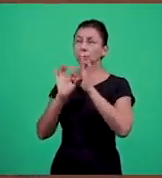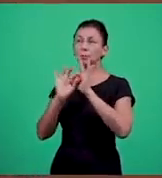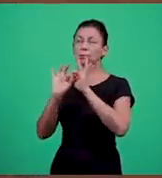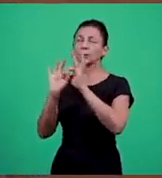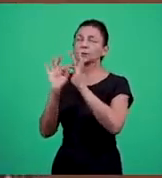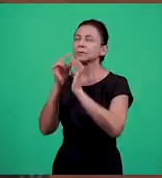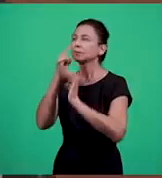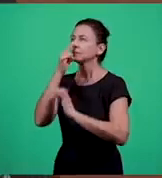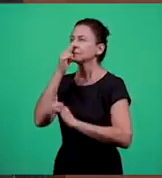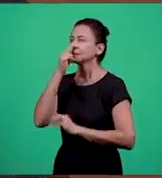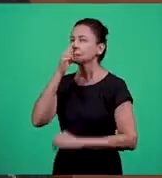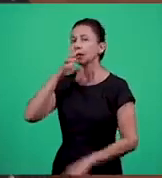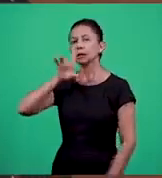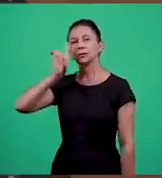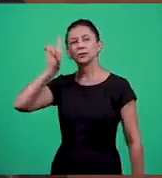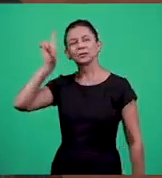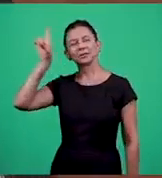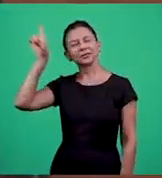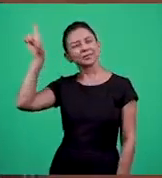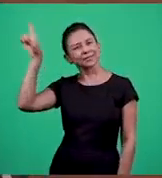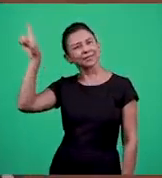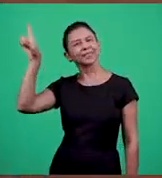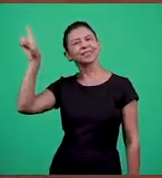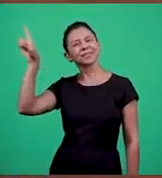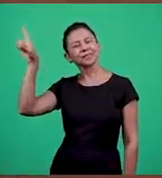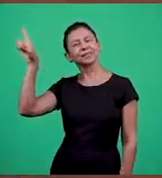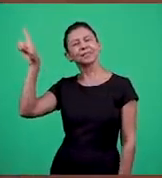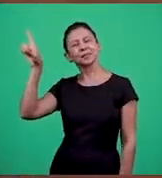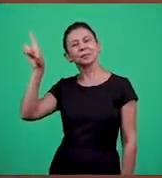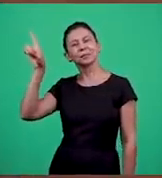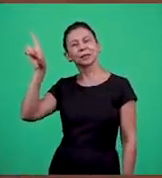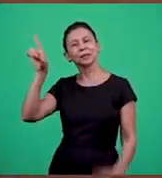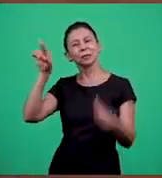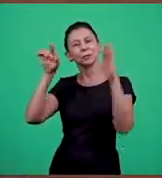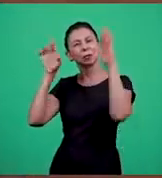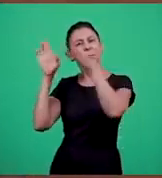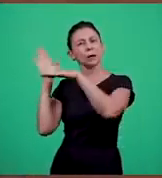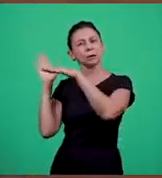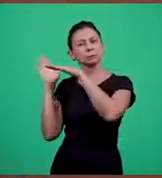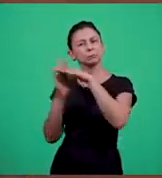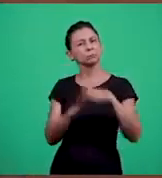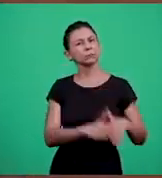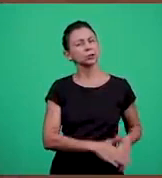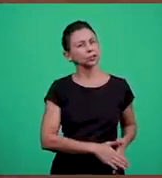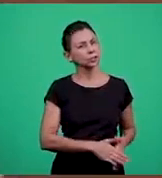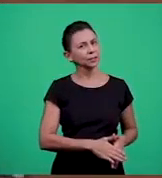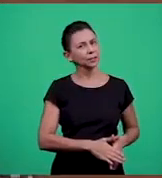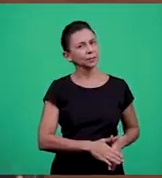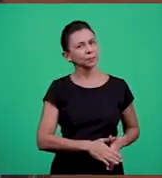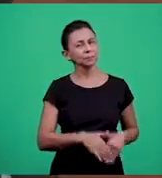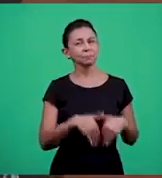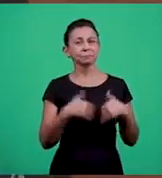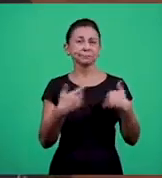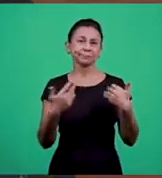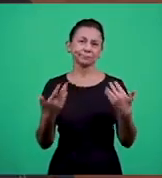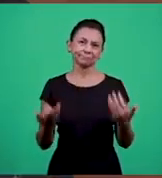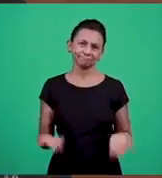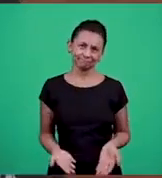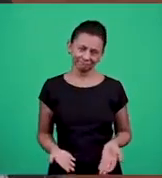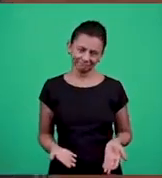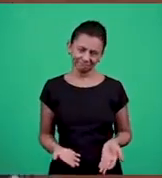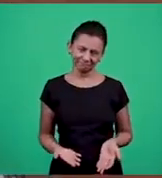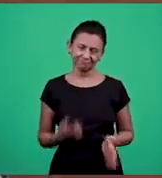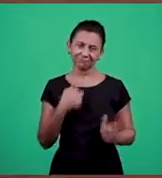us to give us access to salvation. So when we plead by the blood of Jesus, we